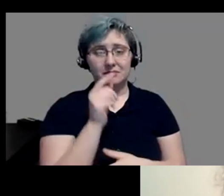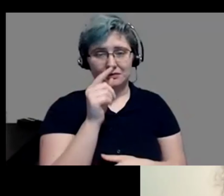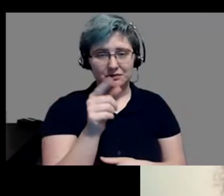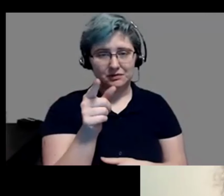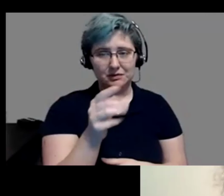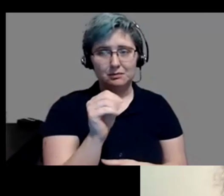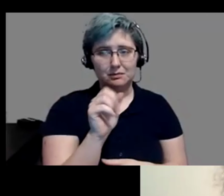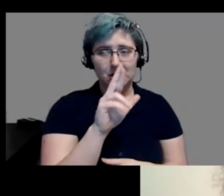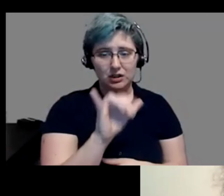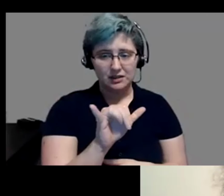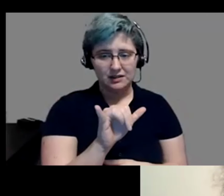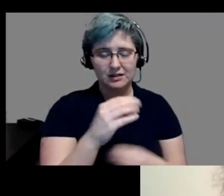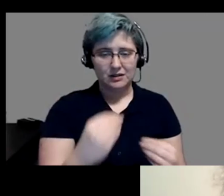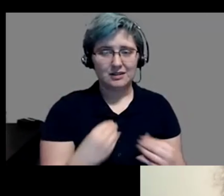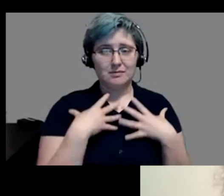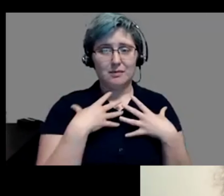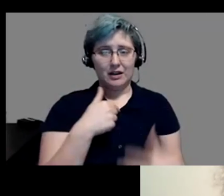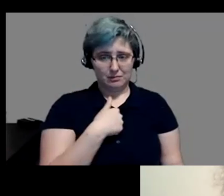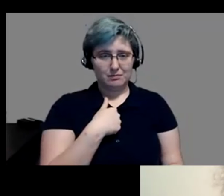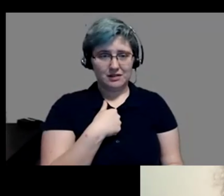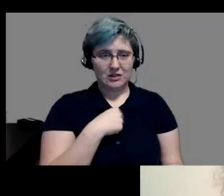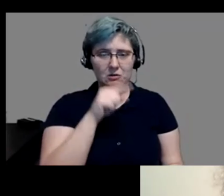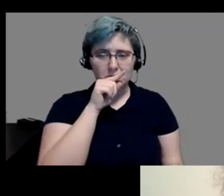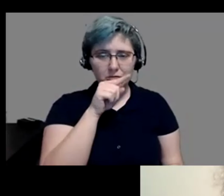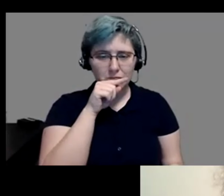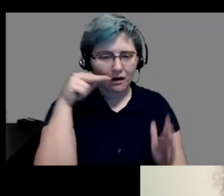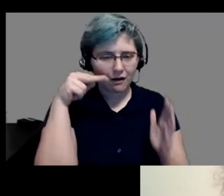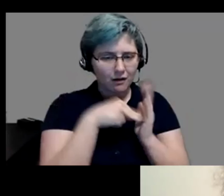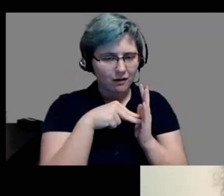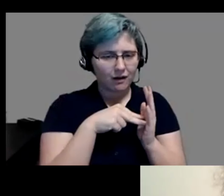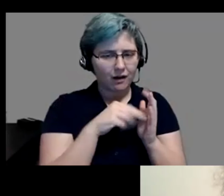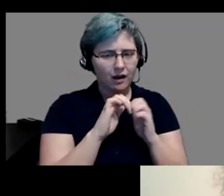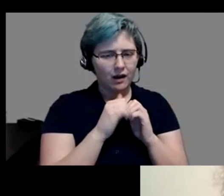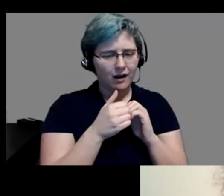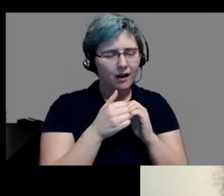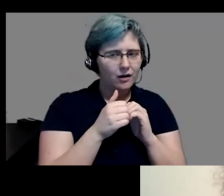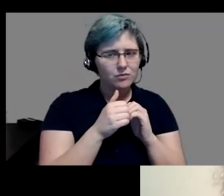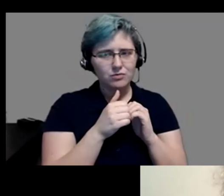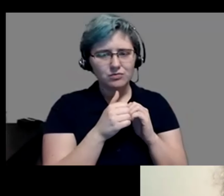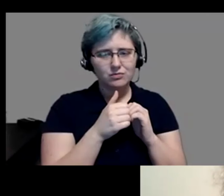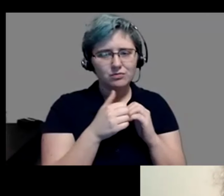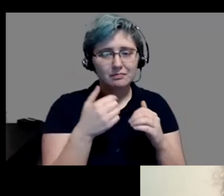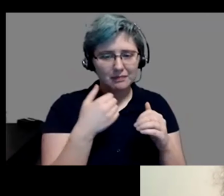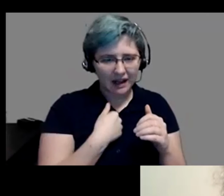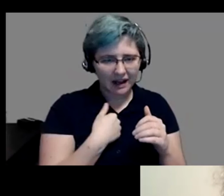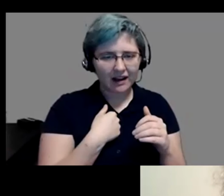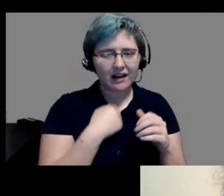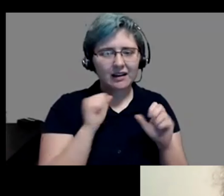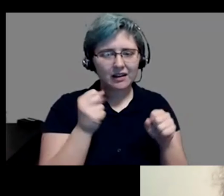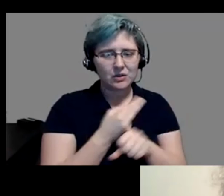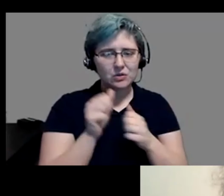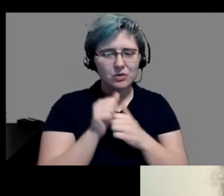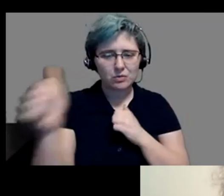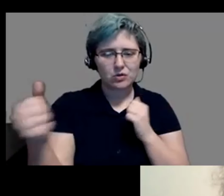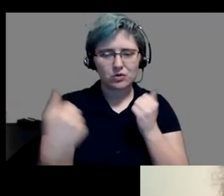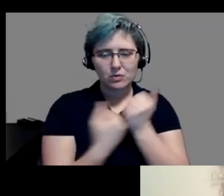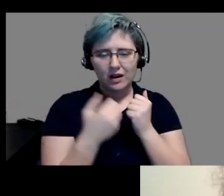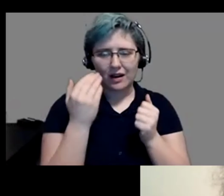have inspired me to really look at how I can use remote supports. I know in the beginning of